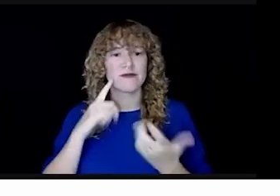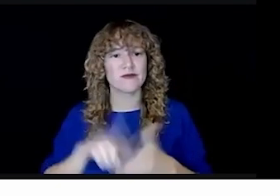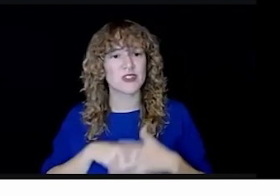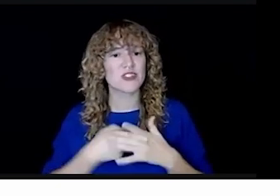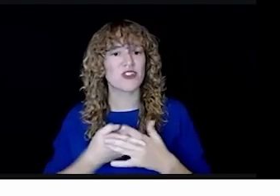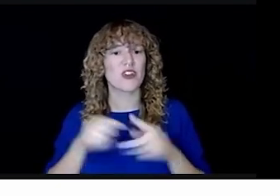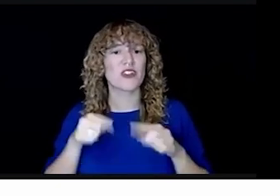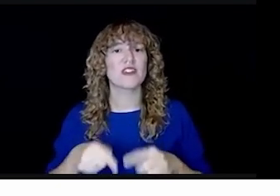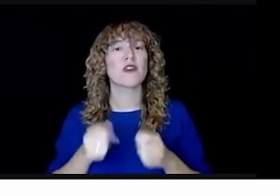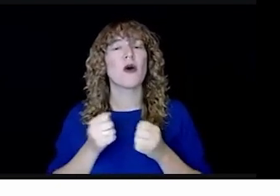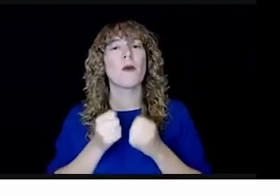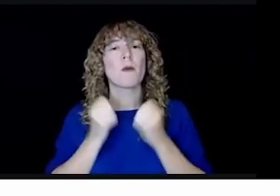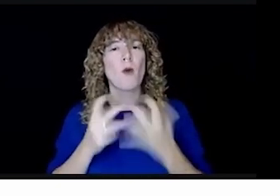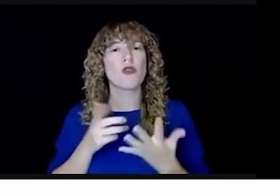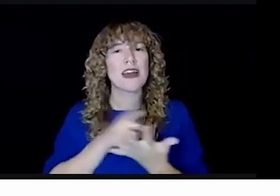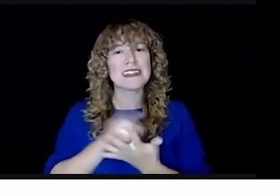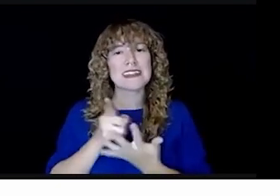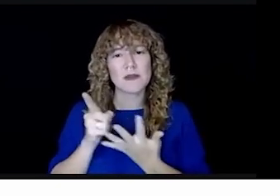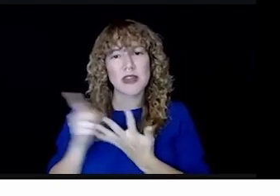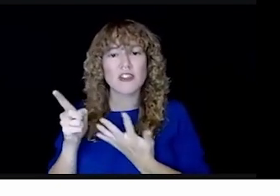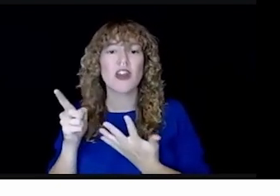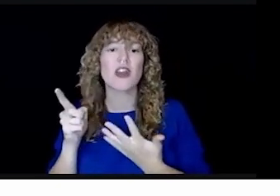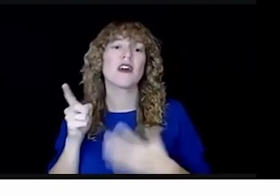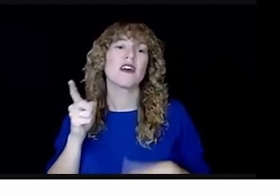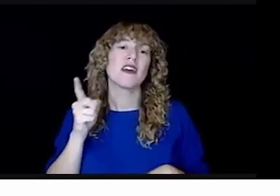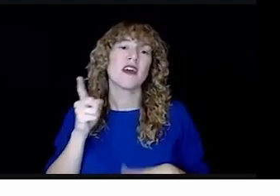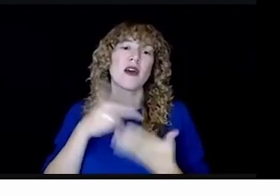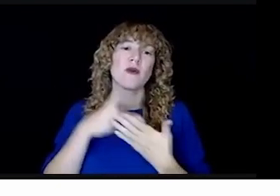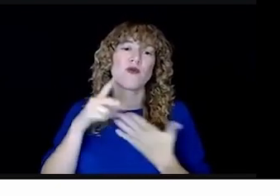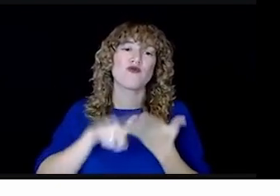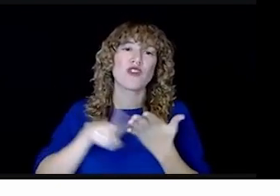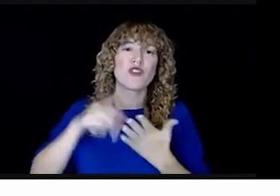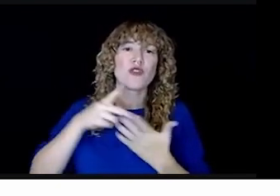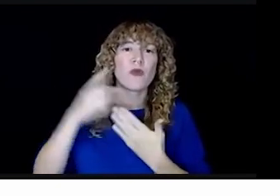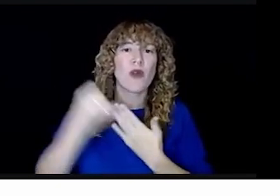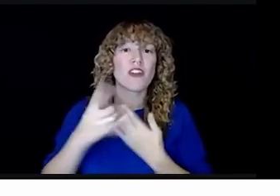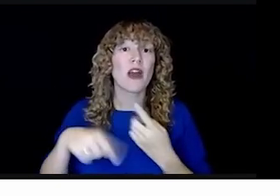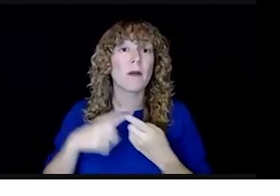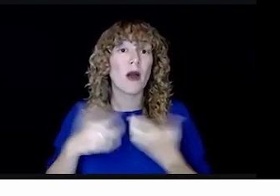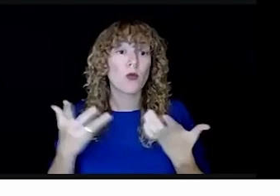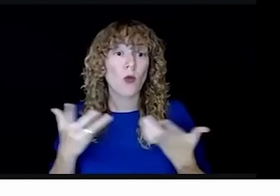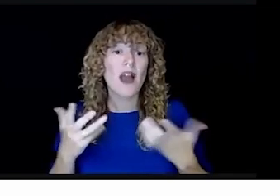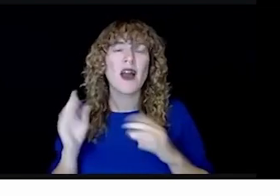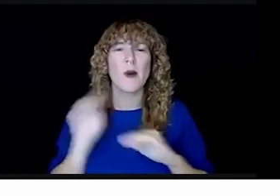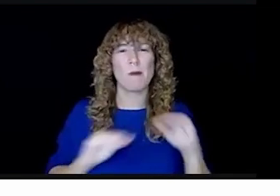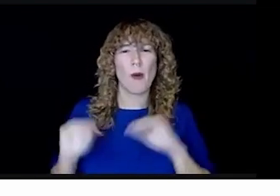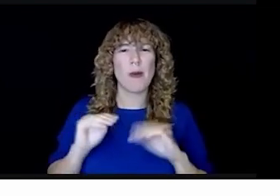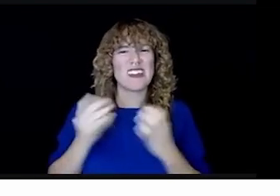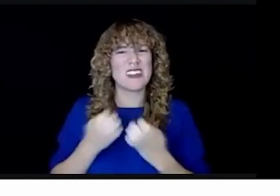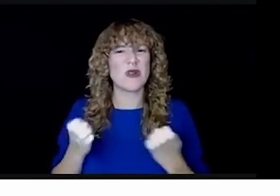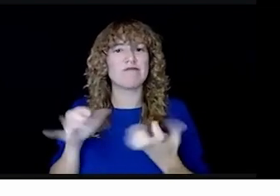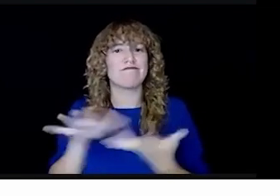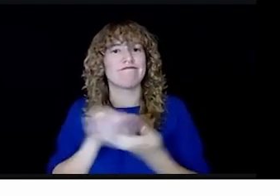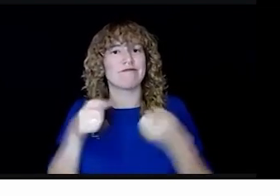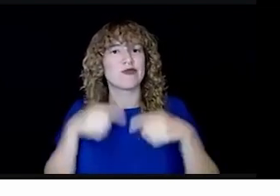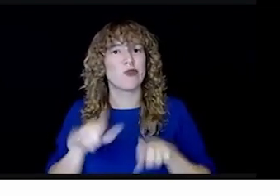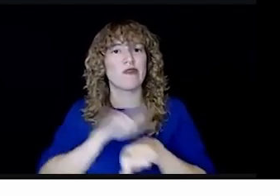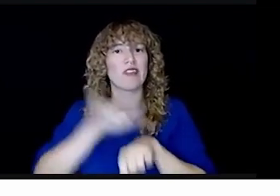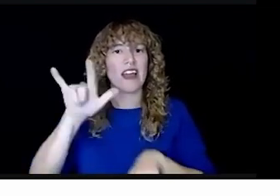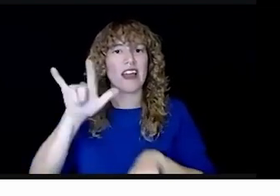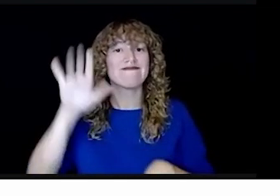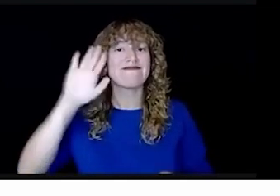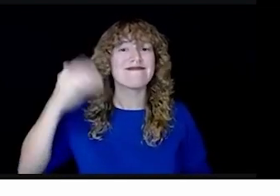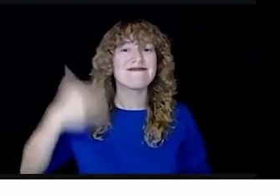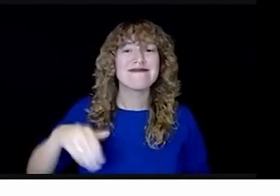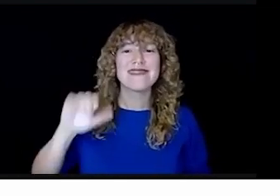multidisciplinary research project on mobility device damage during air travel. My name is Allison, and I'm one of the research analysts on